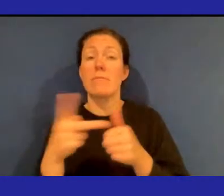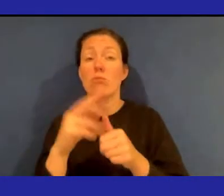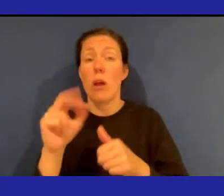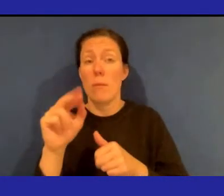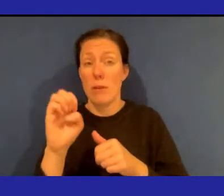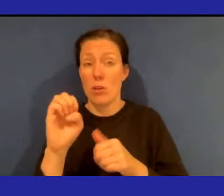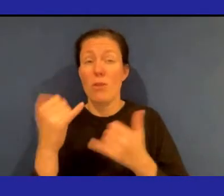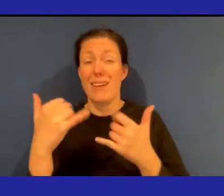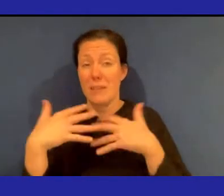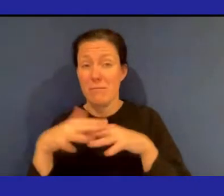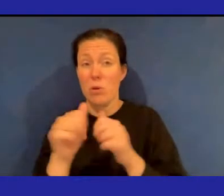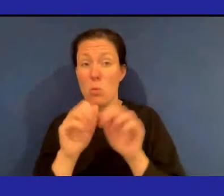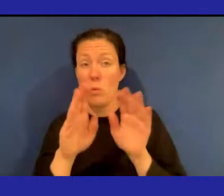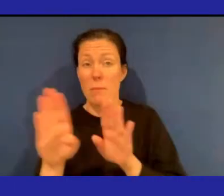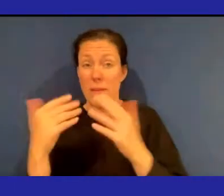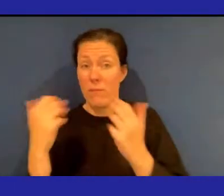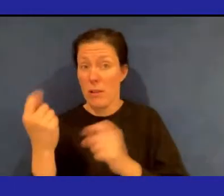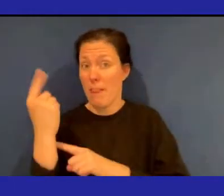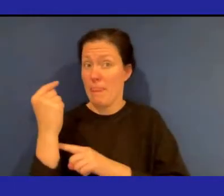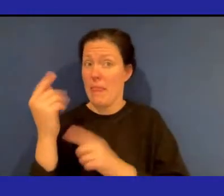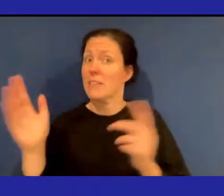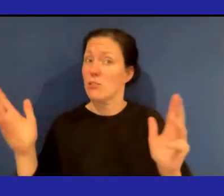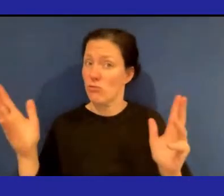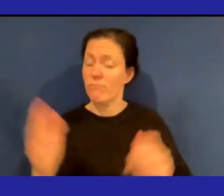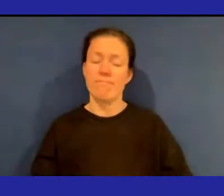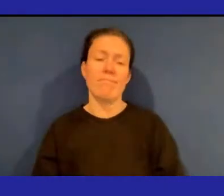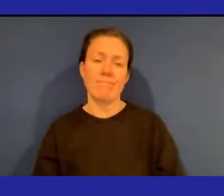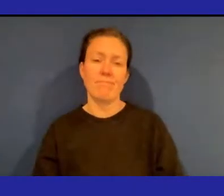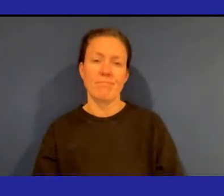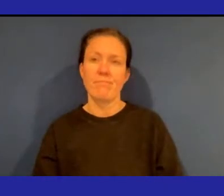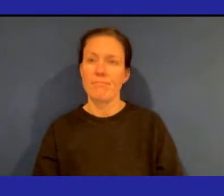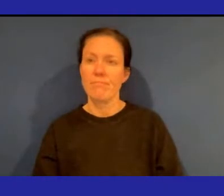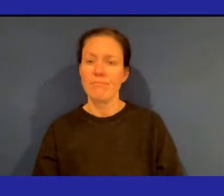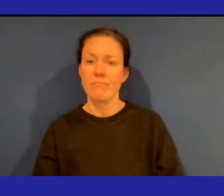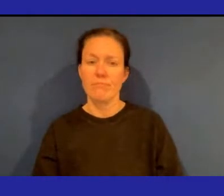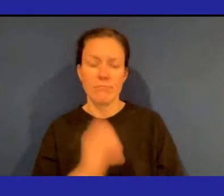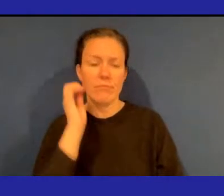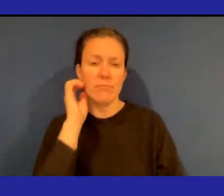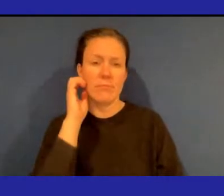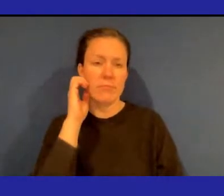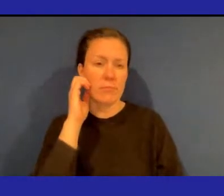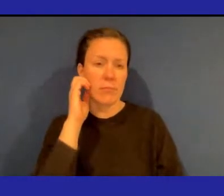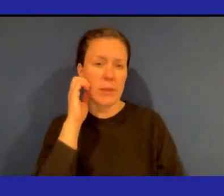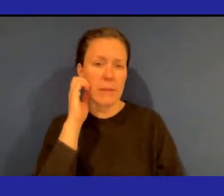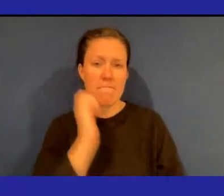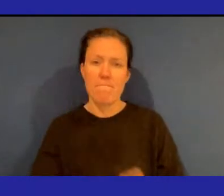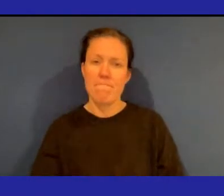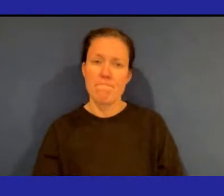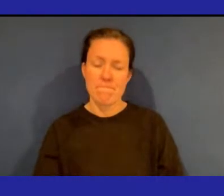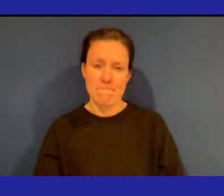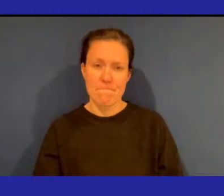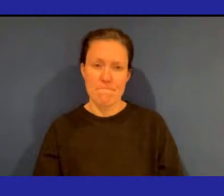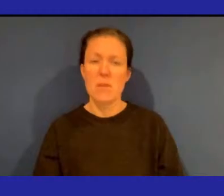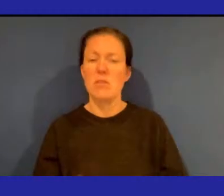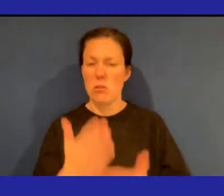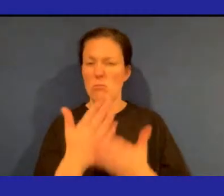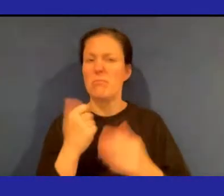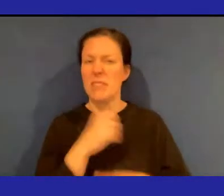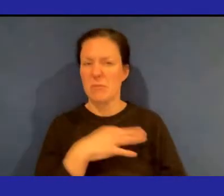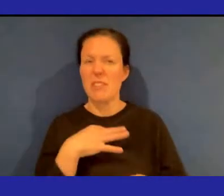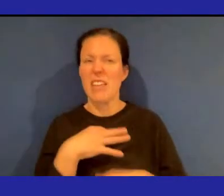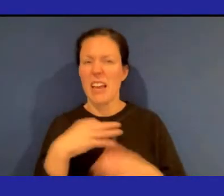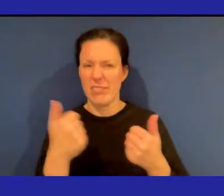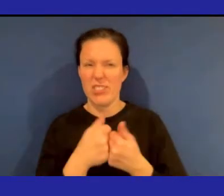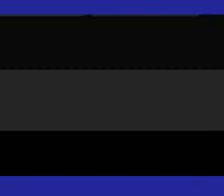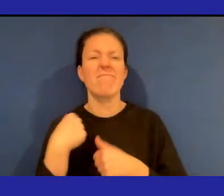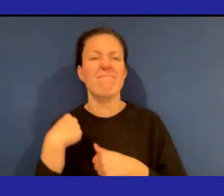health last year. Next slide, please. Third. We face some staffing challenges at our facility due